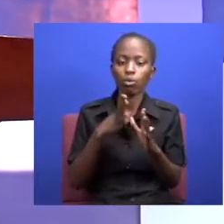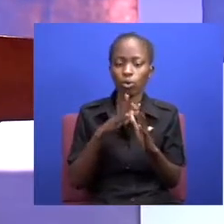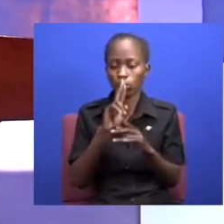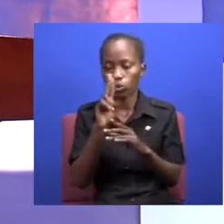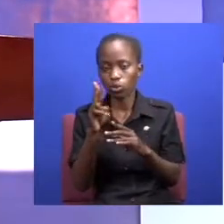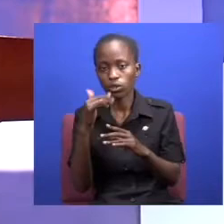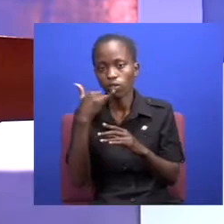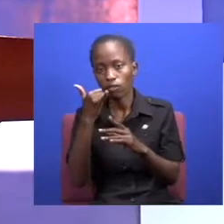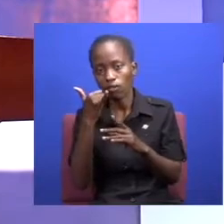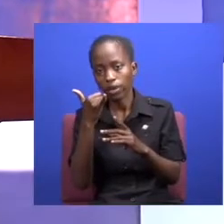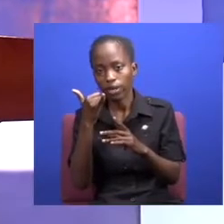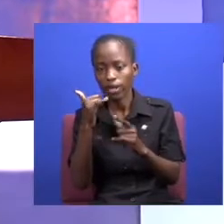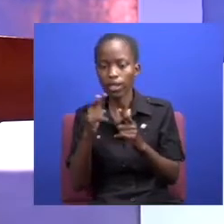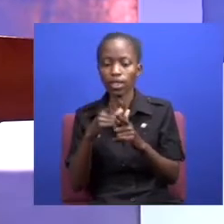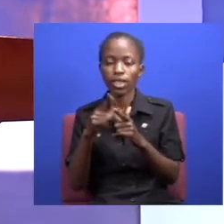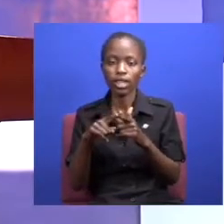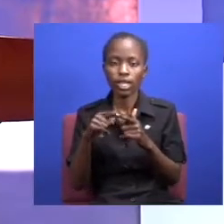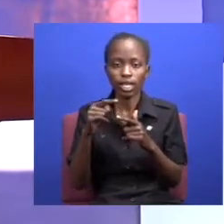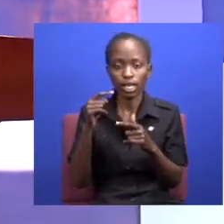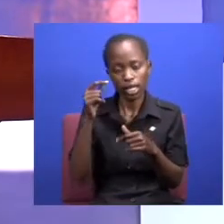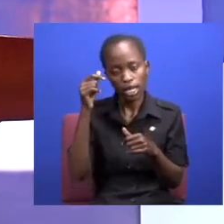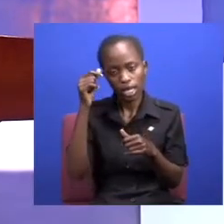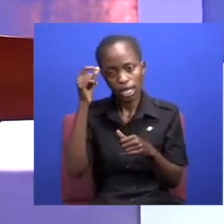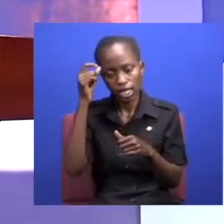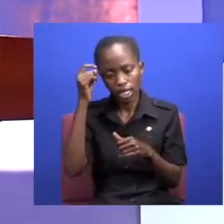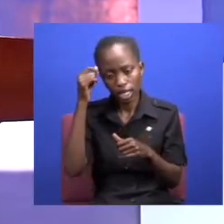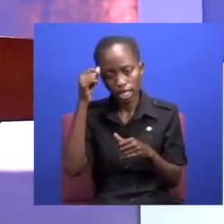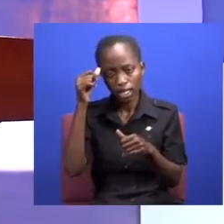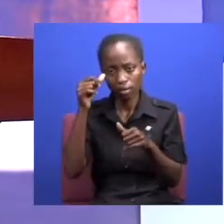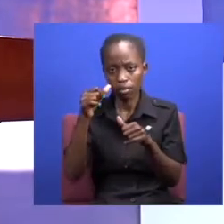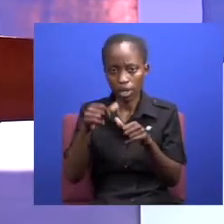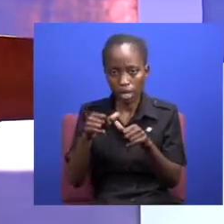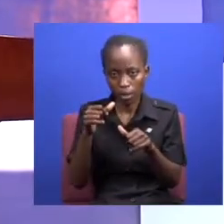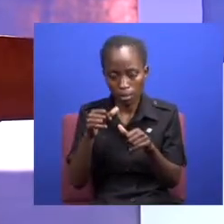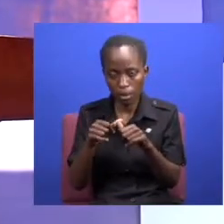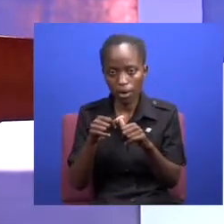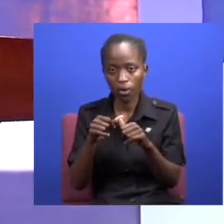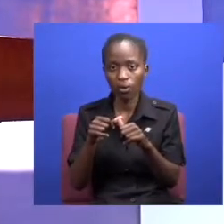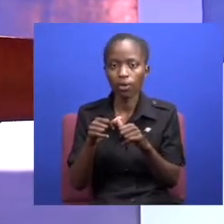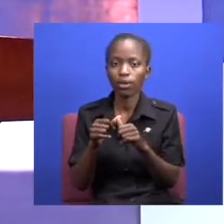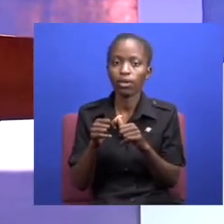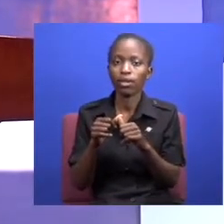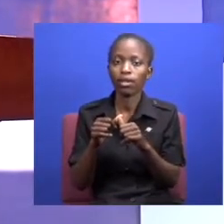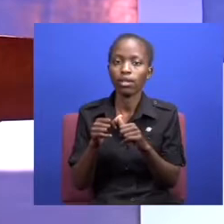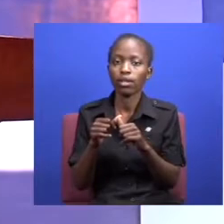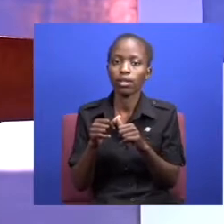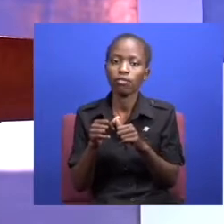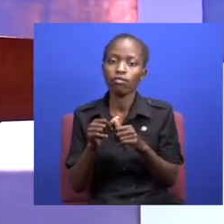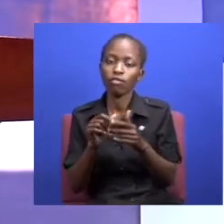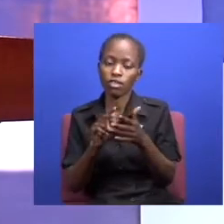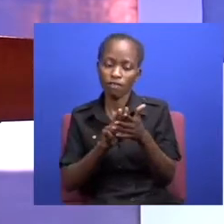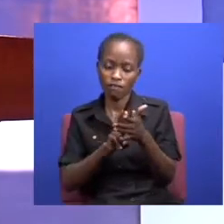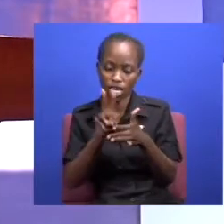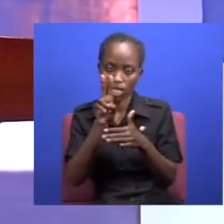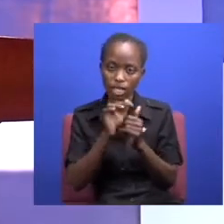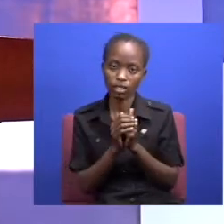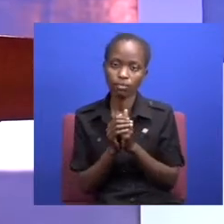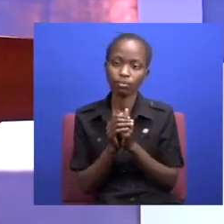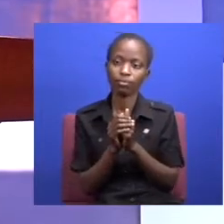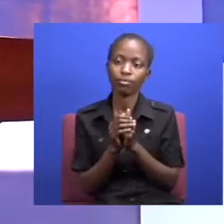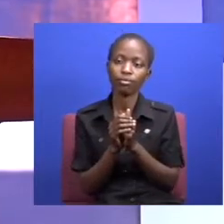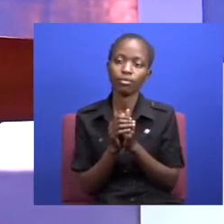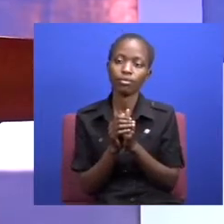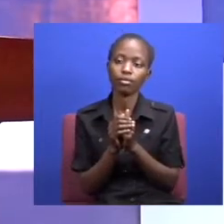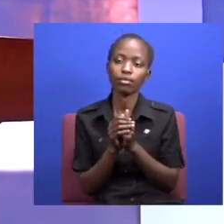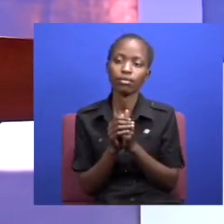my phone or to get into the email, what am I doing? I'm typing in a scripture memory verse. That's what I'm